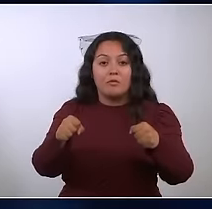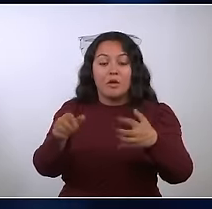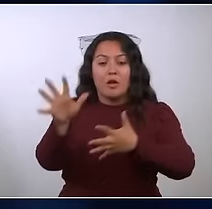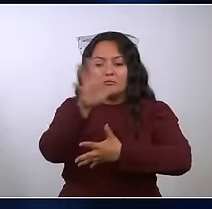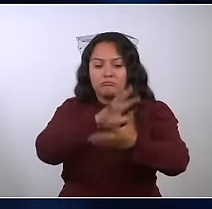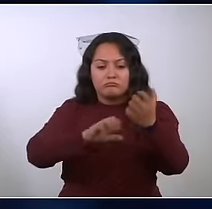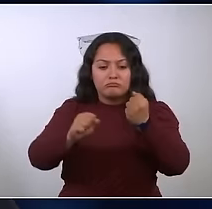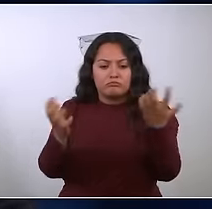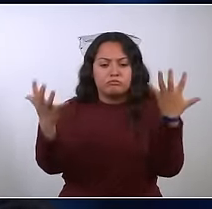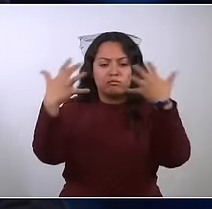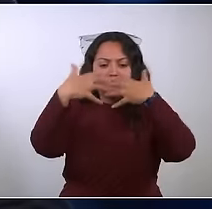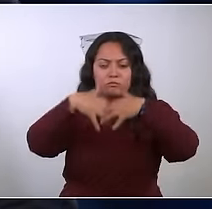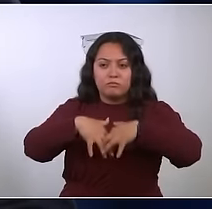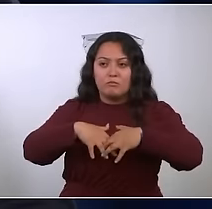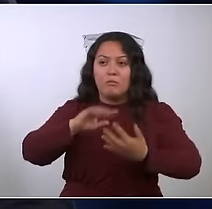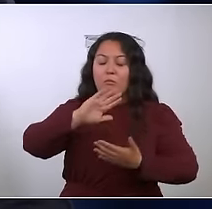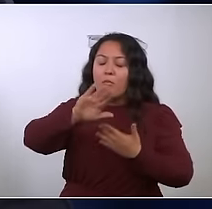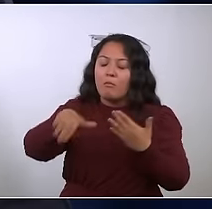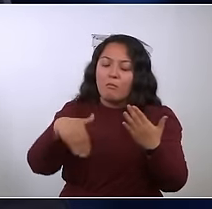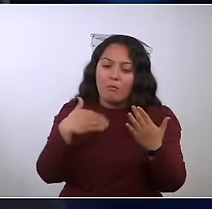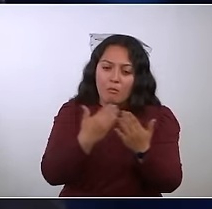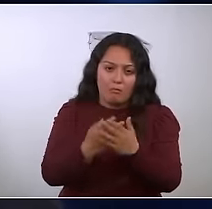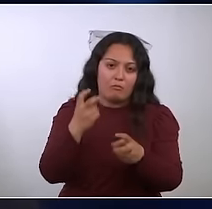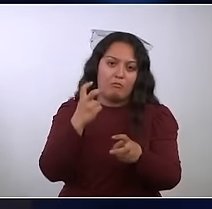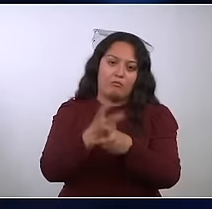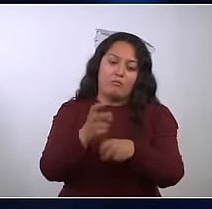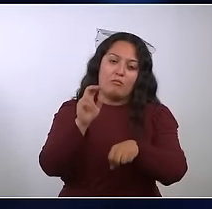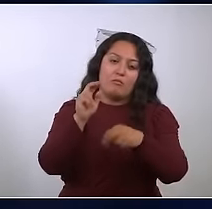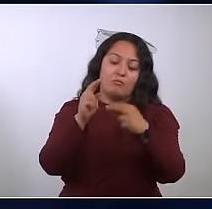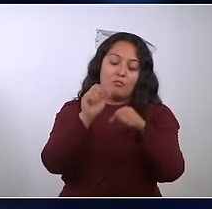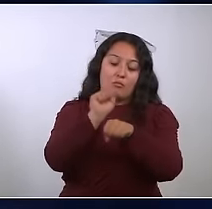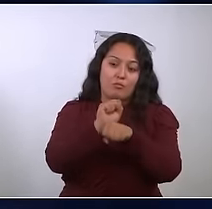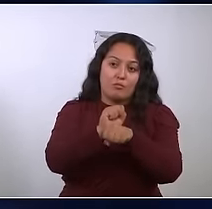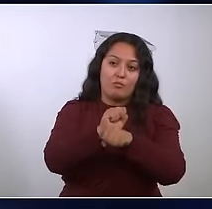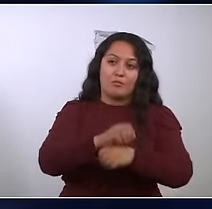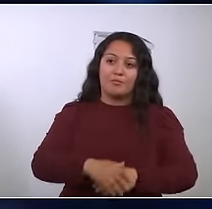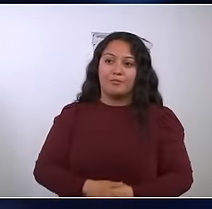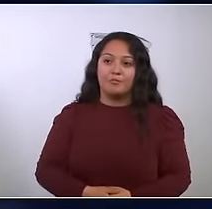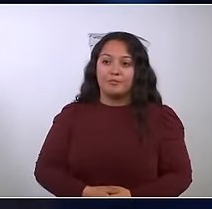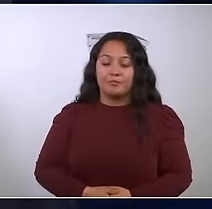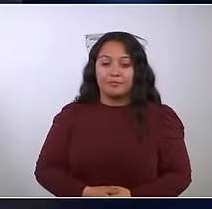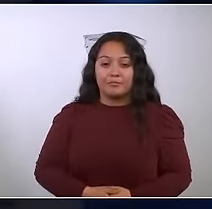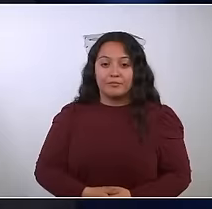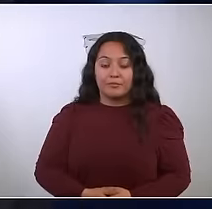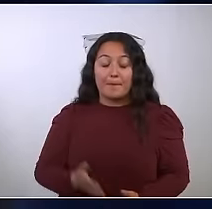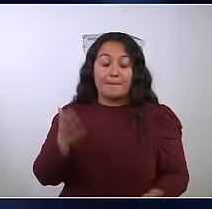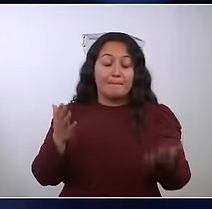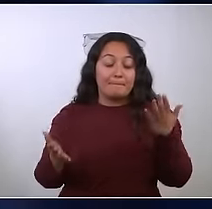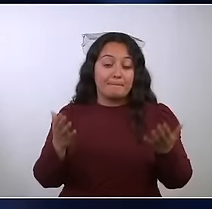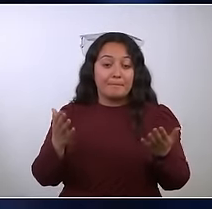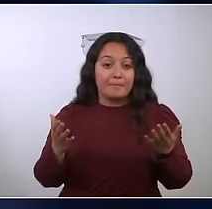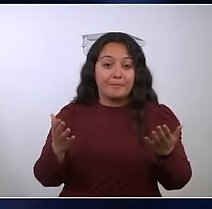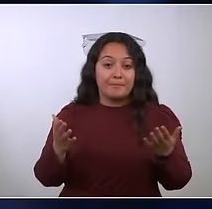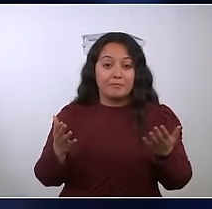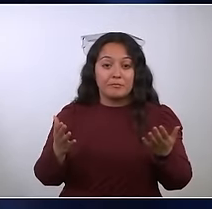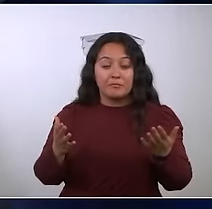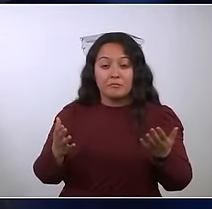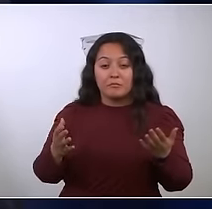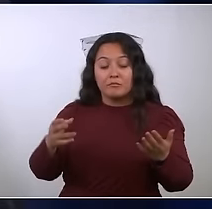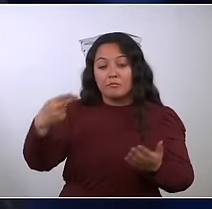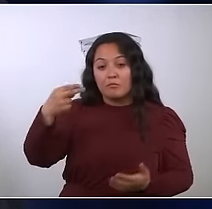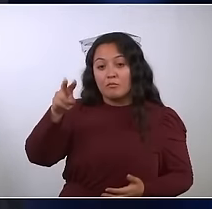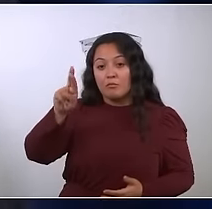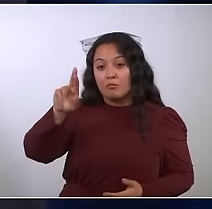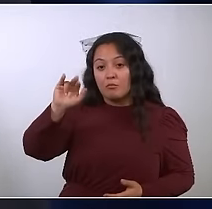once. Was there. Que puede afectar o destruir el trabajo arduo que estaba allí. For example, a natural disaster like a hurricane. Por ejemplo,